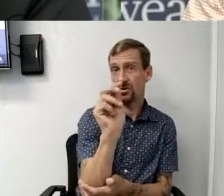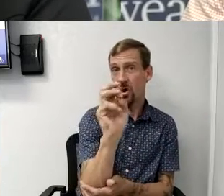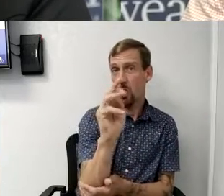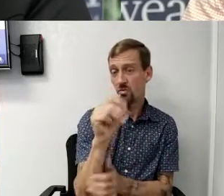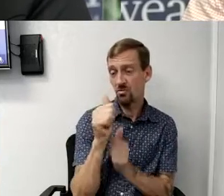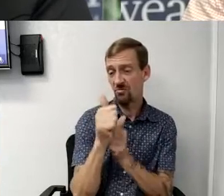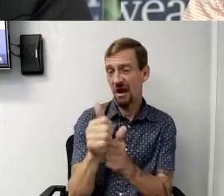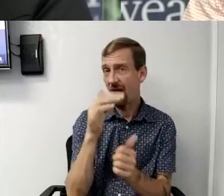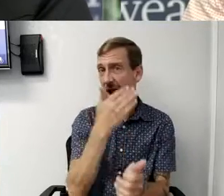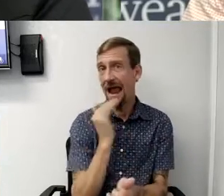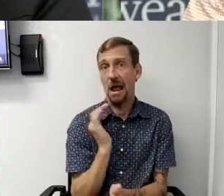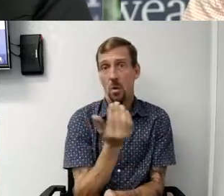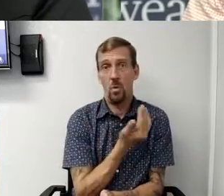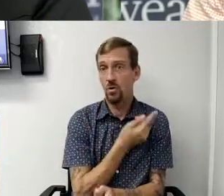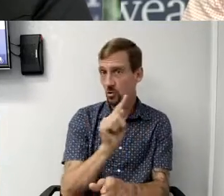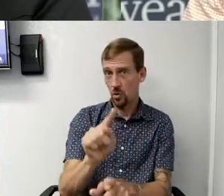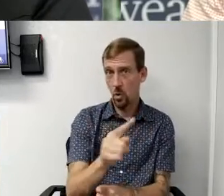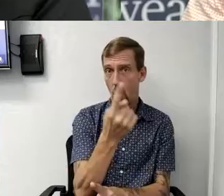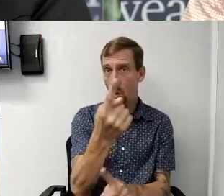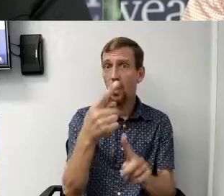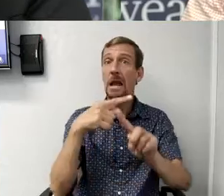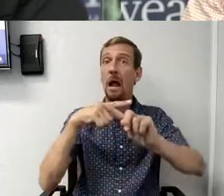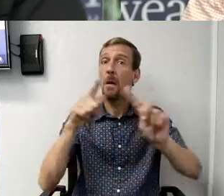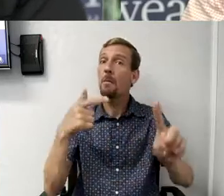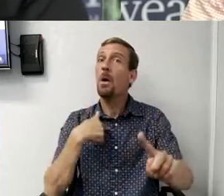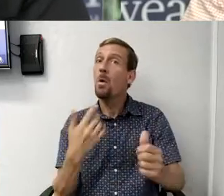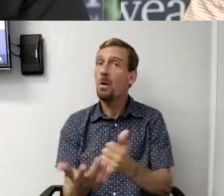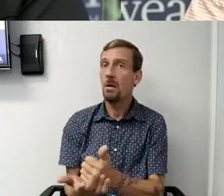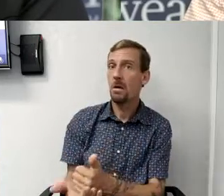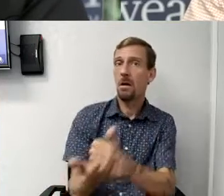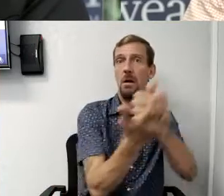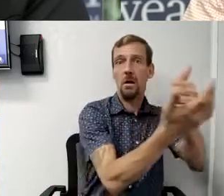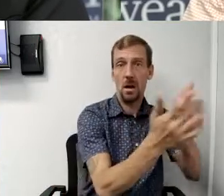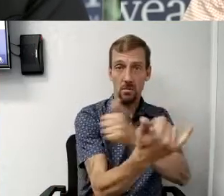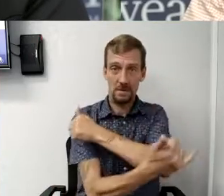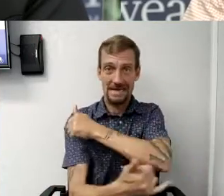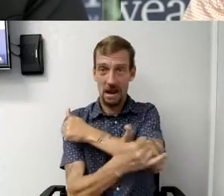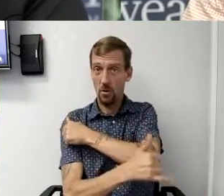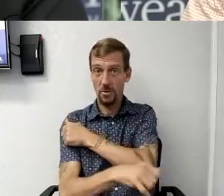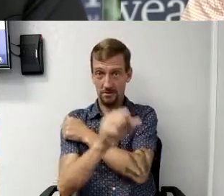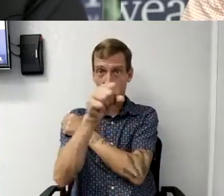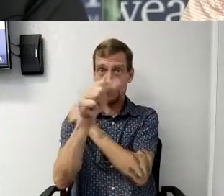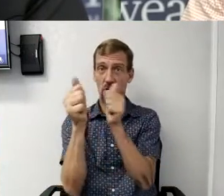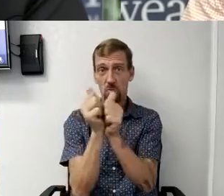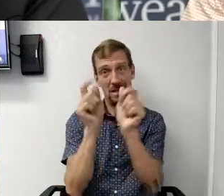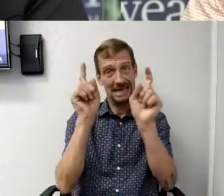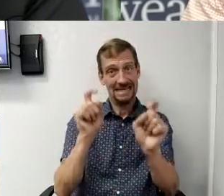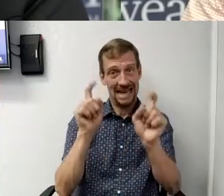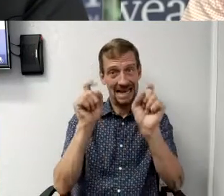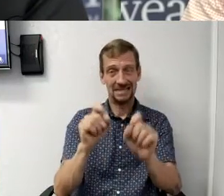then want to try to help the county though with the testing platforms. And the county we've been working with the county, and they're appreciative